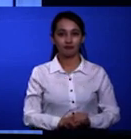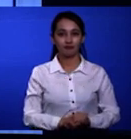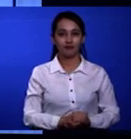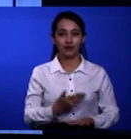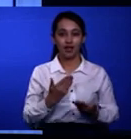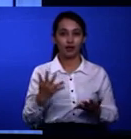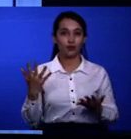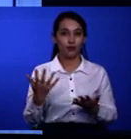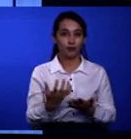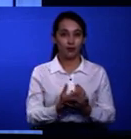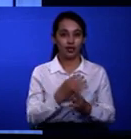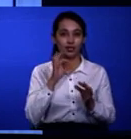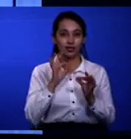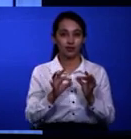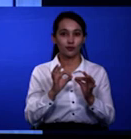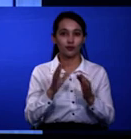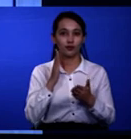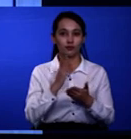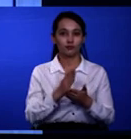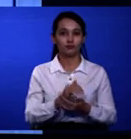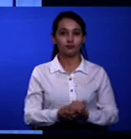Topgan bo'lsangiz, tekshiramiz.